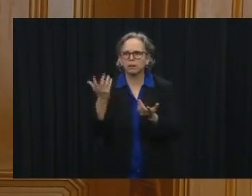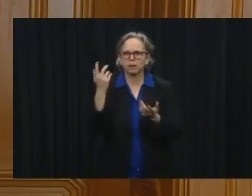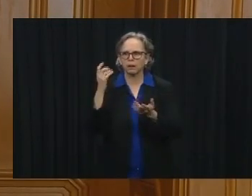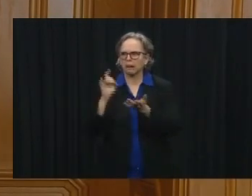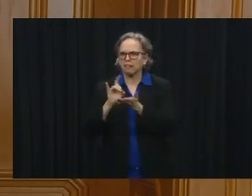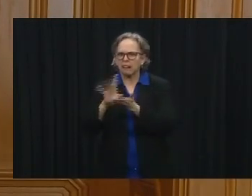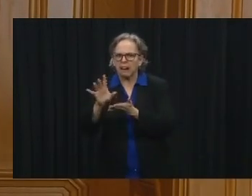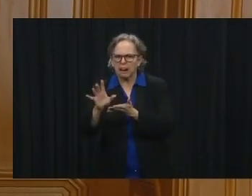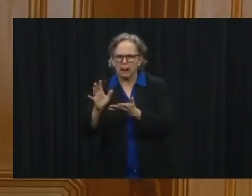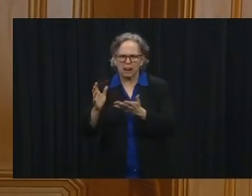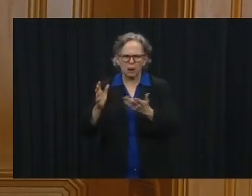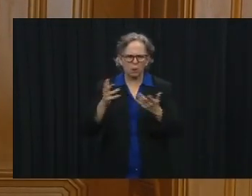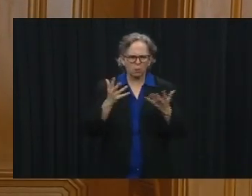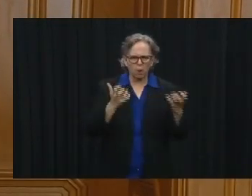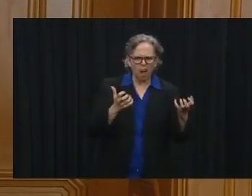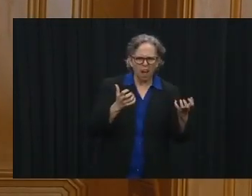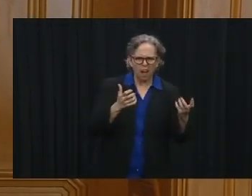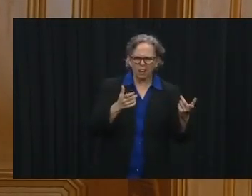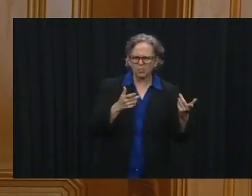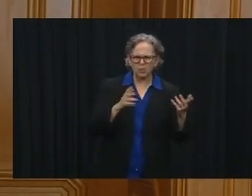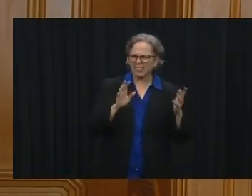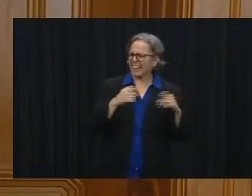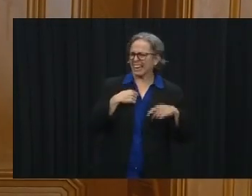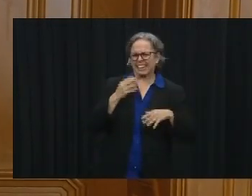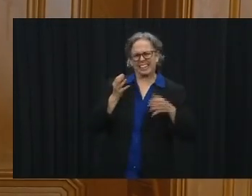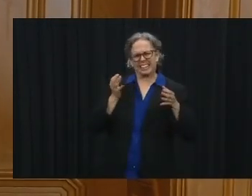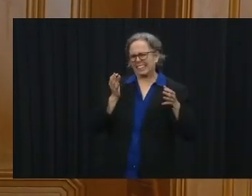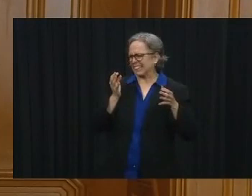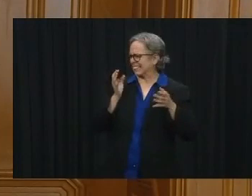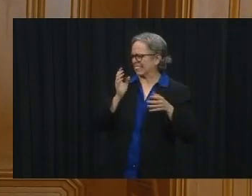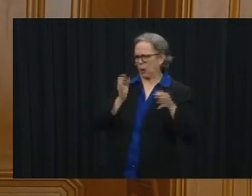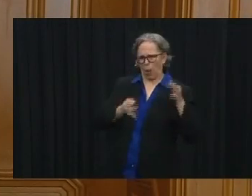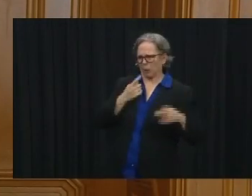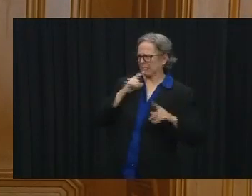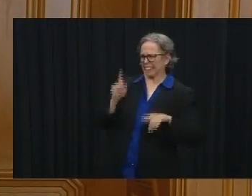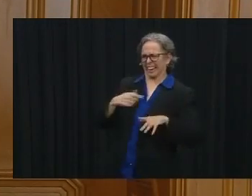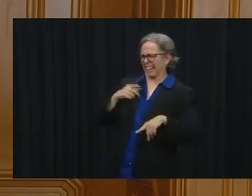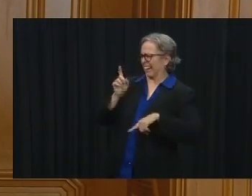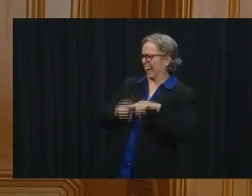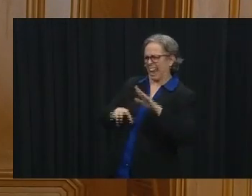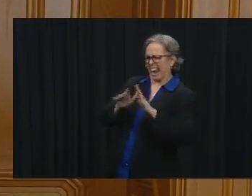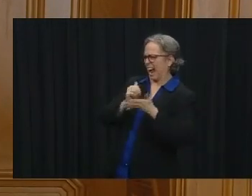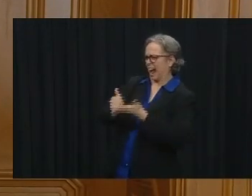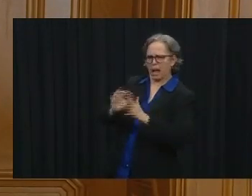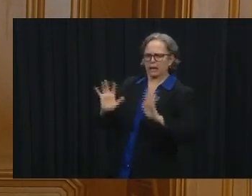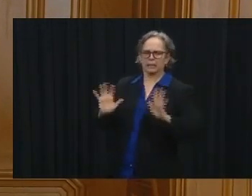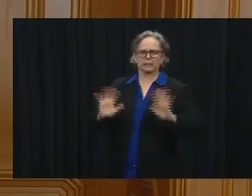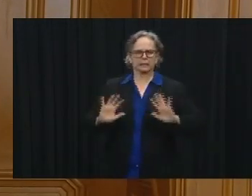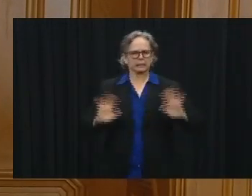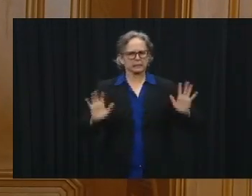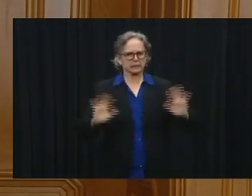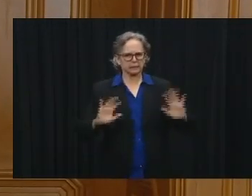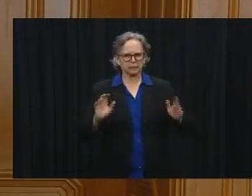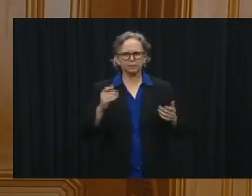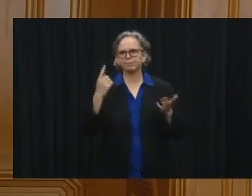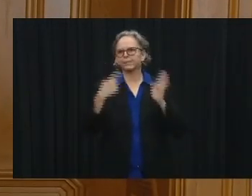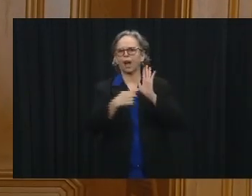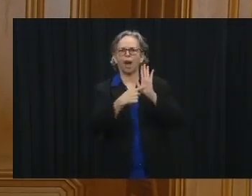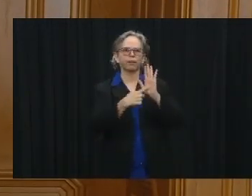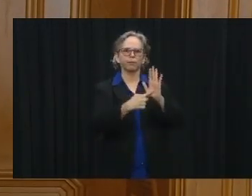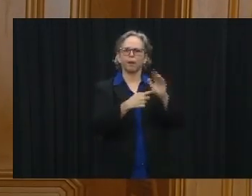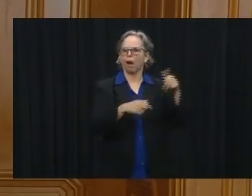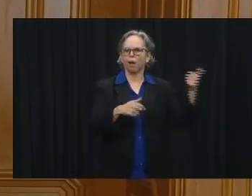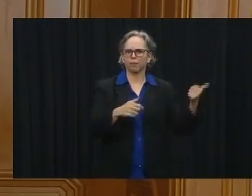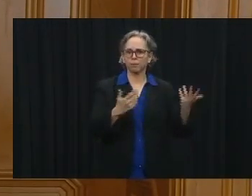stayed. The same would be true for someone who's committed an illegal activity, someone who's doing something,